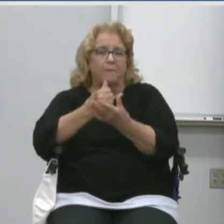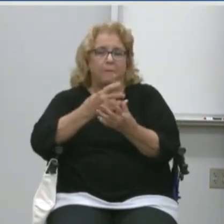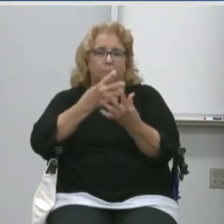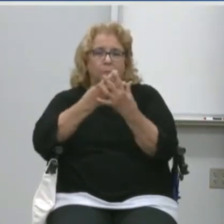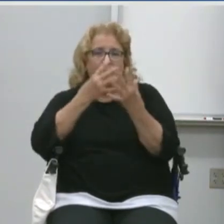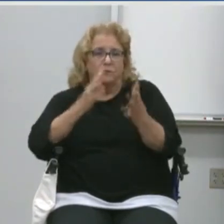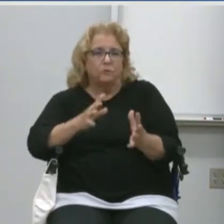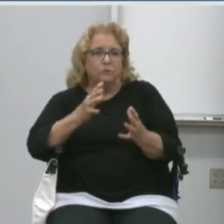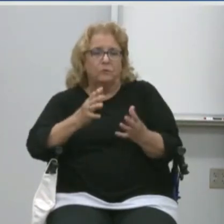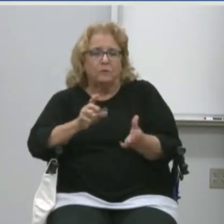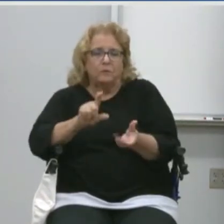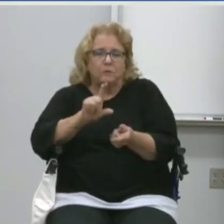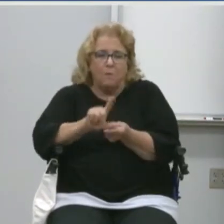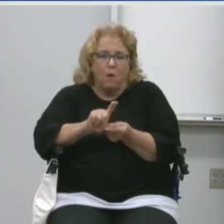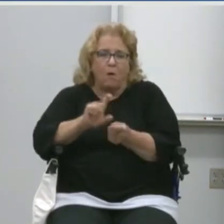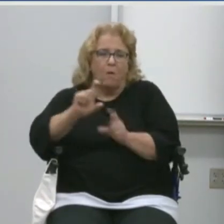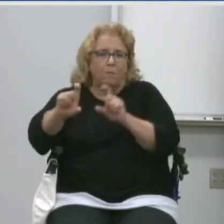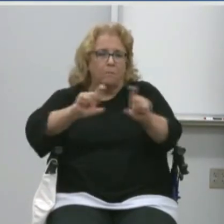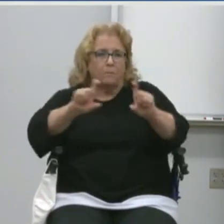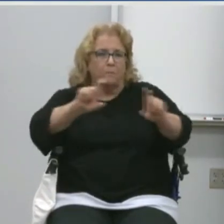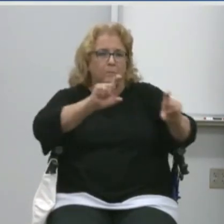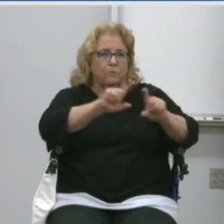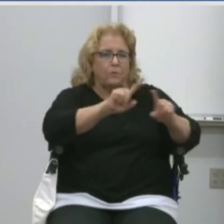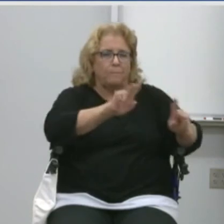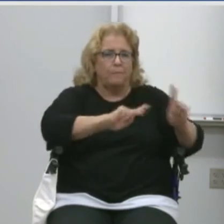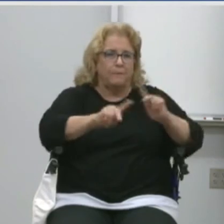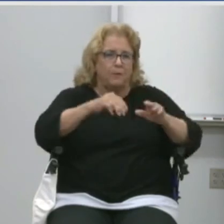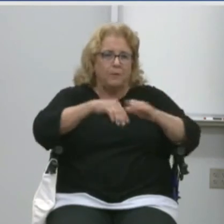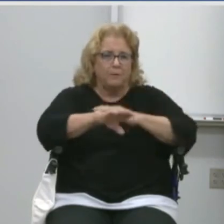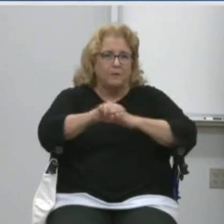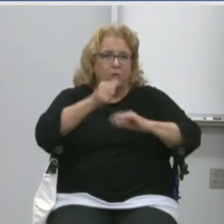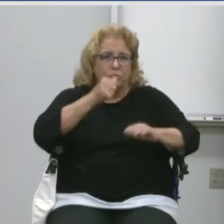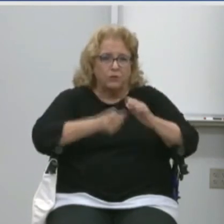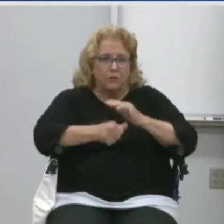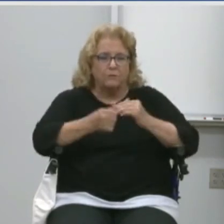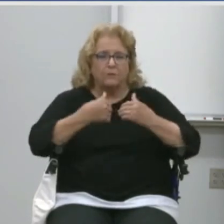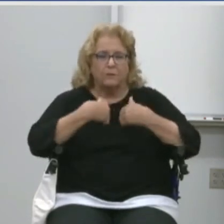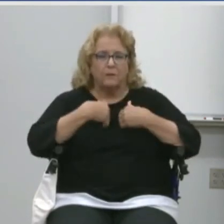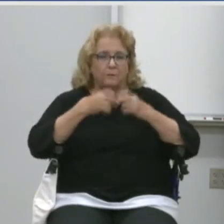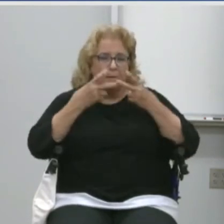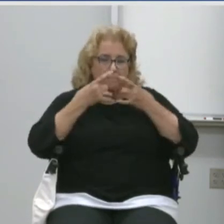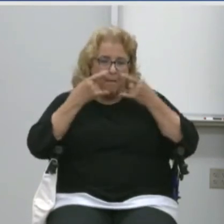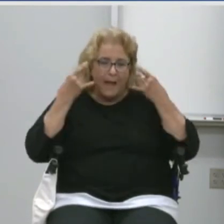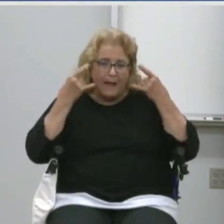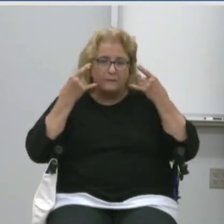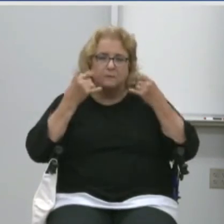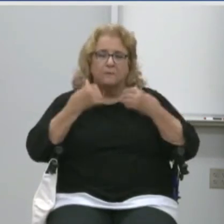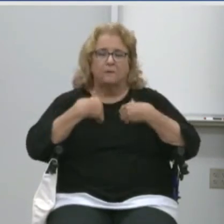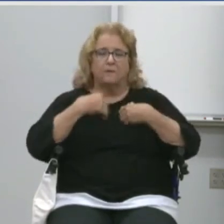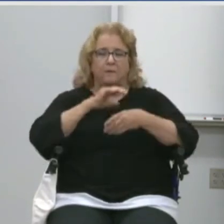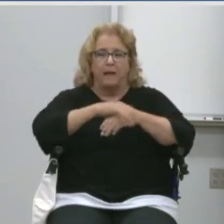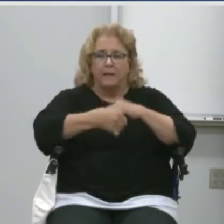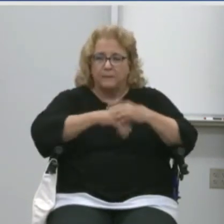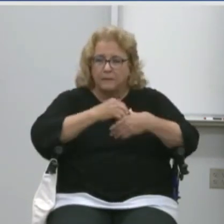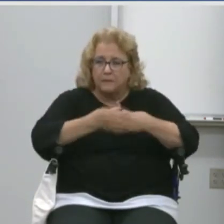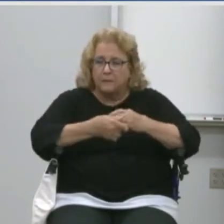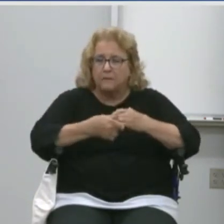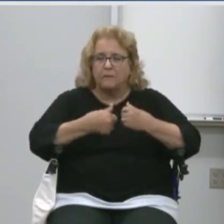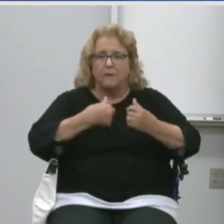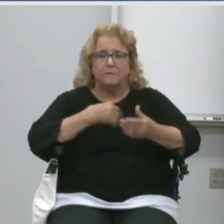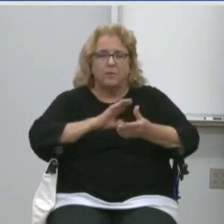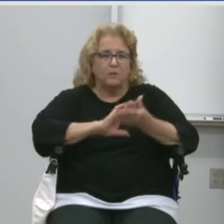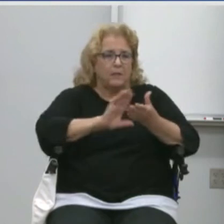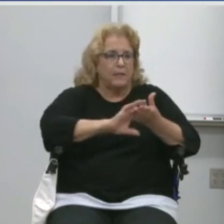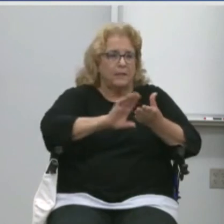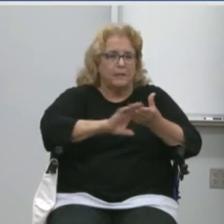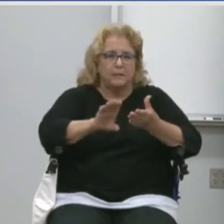into small bottles that can be handed out to each individual that comes into the shelter. We have the masks. We have the hand sanitizer, the cleaning